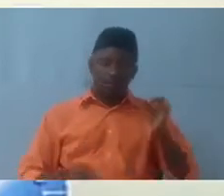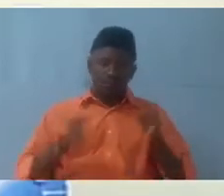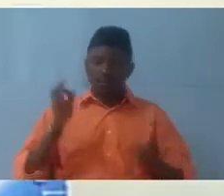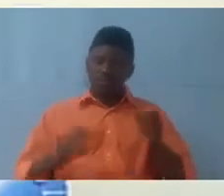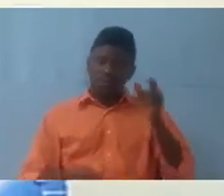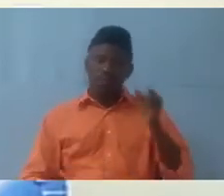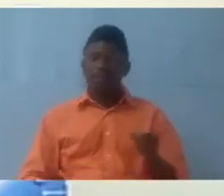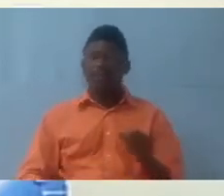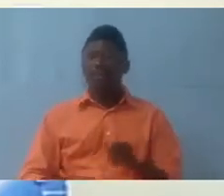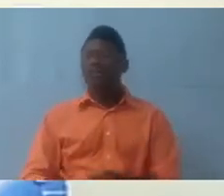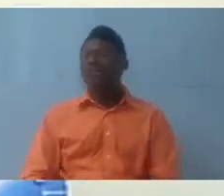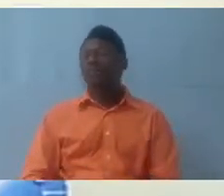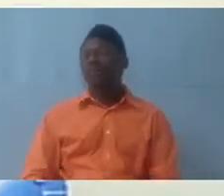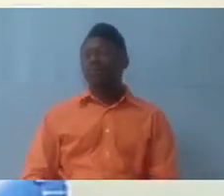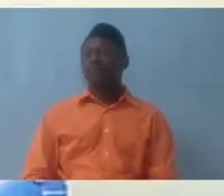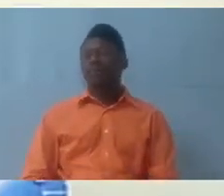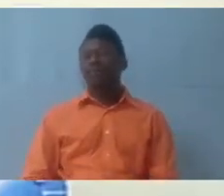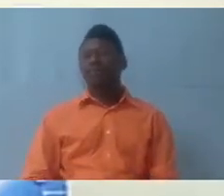And